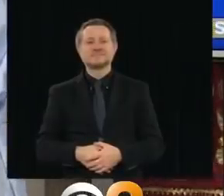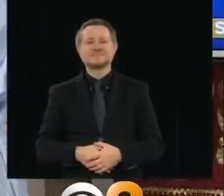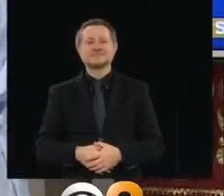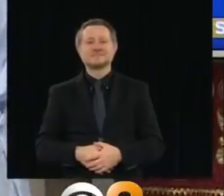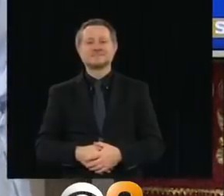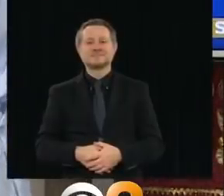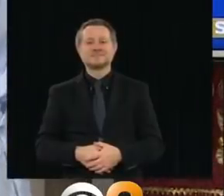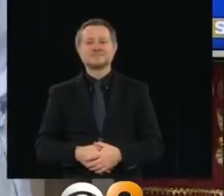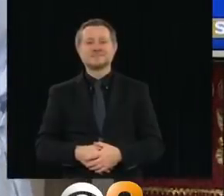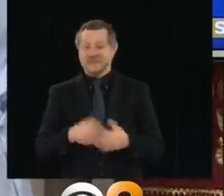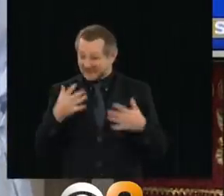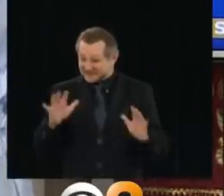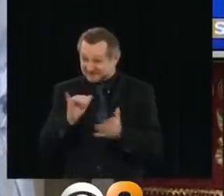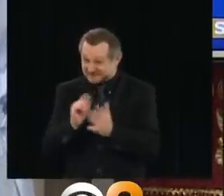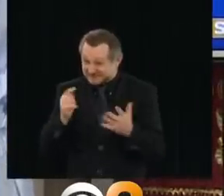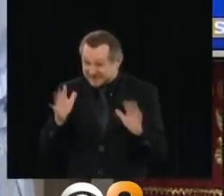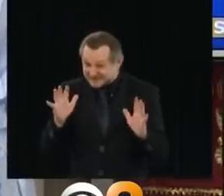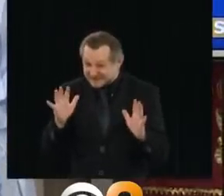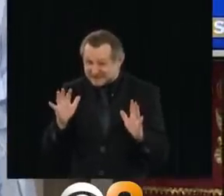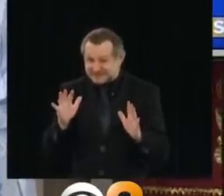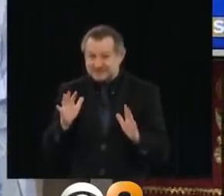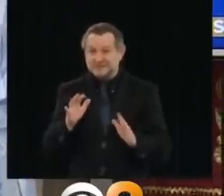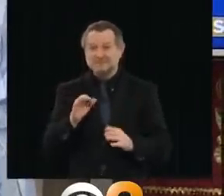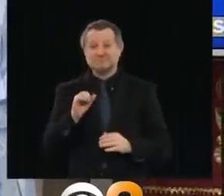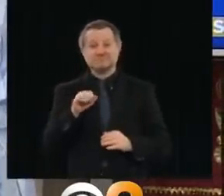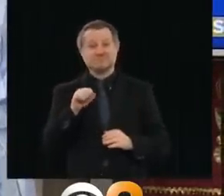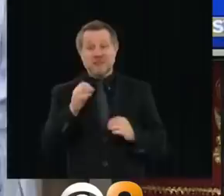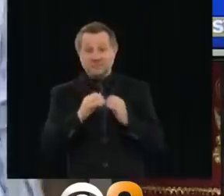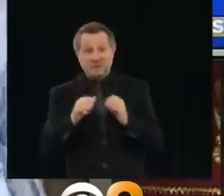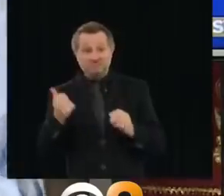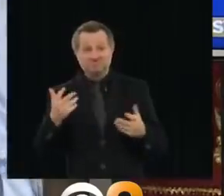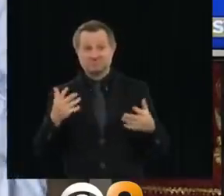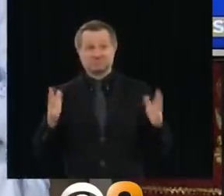That's it? Yeah, That's it? That's it. Nothing else? that's all.